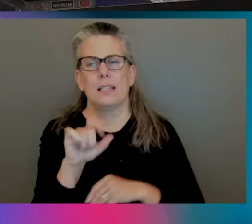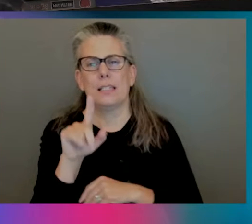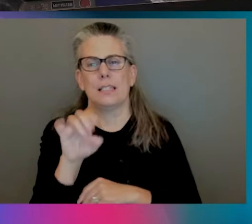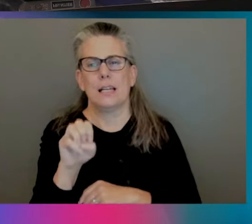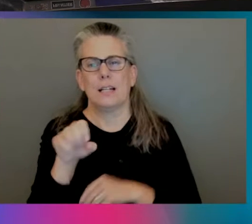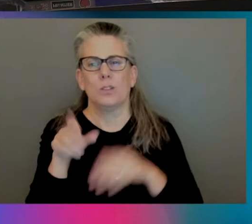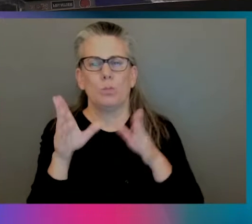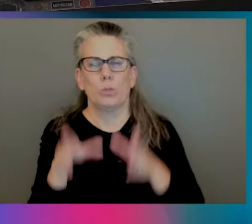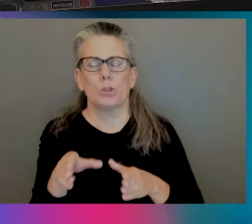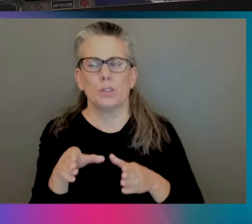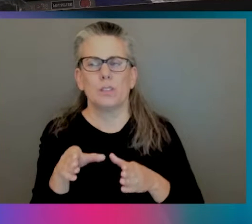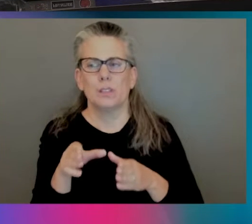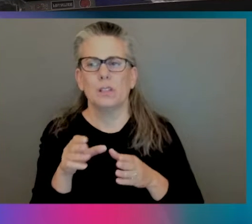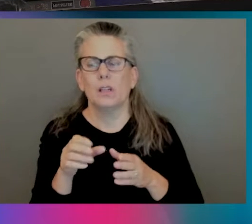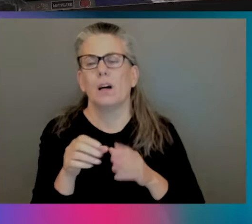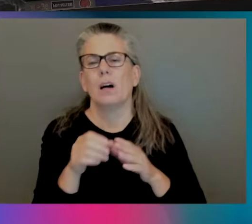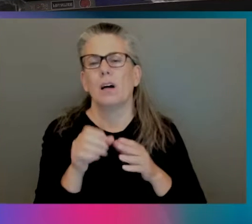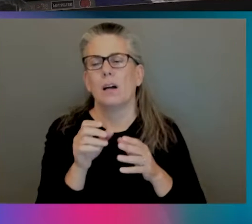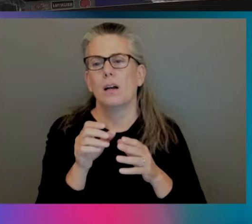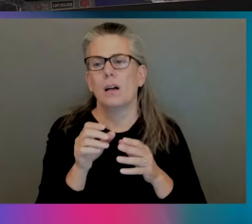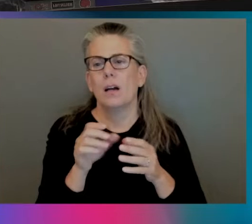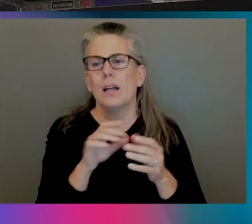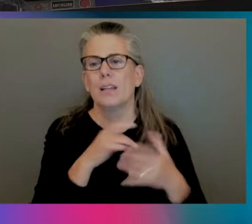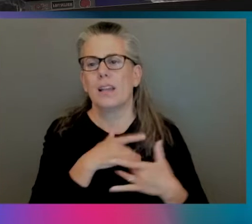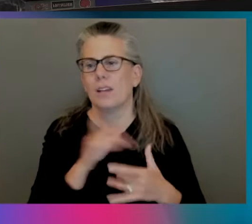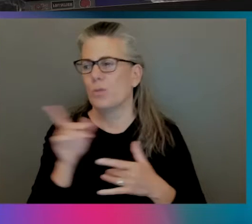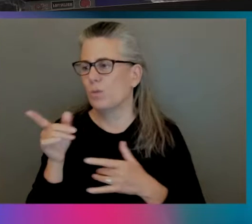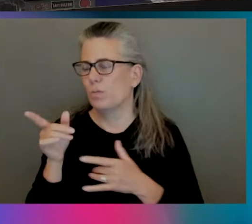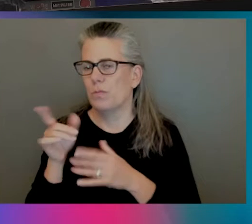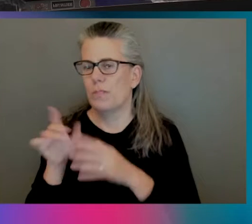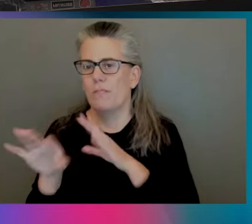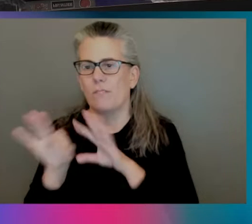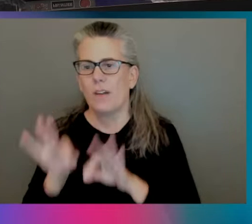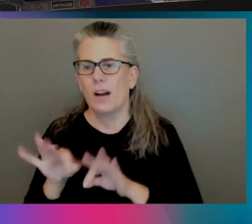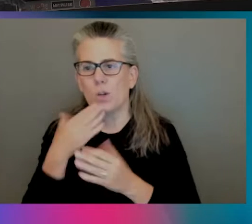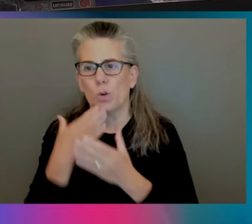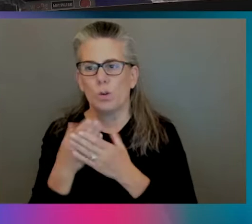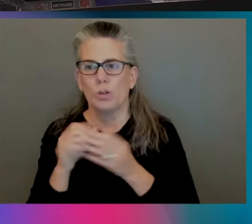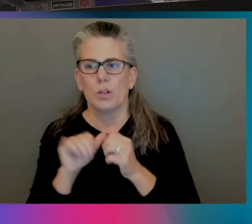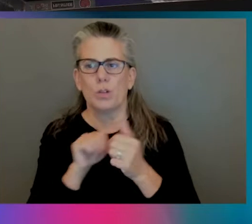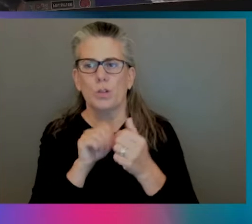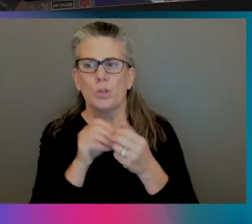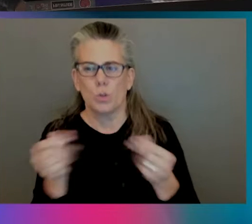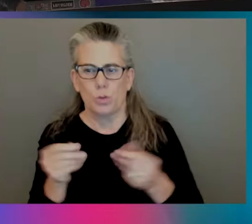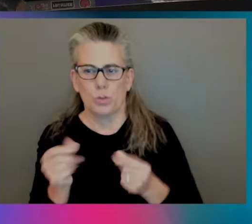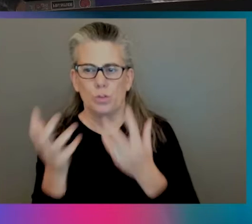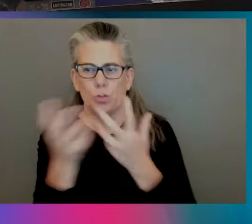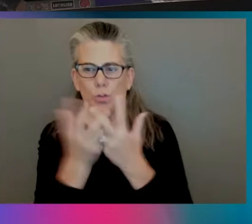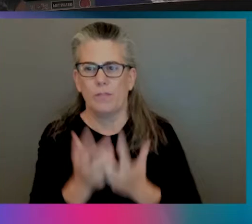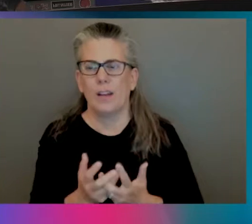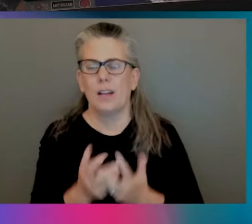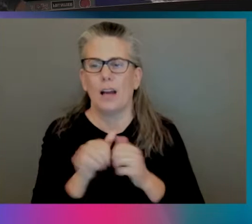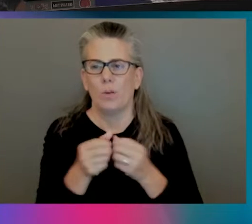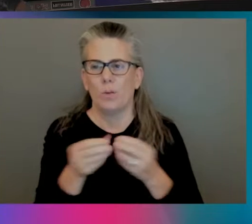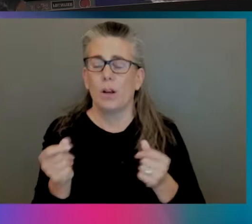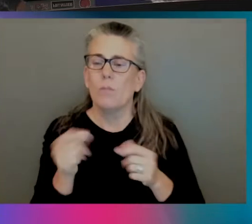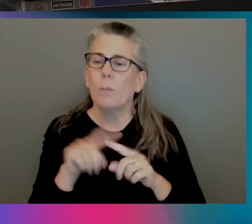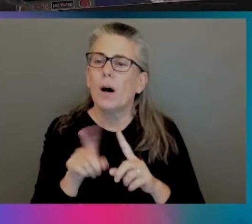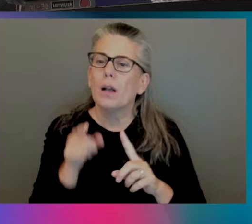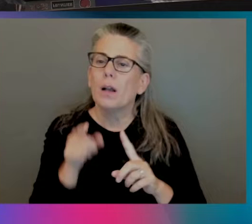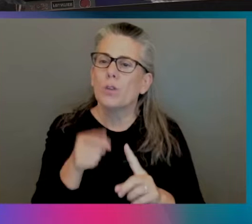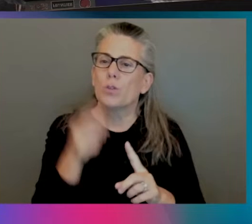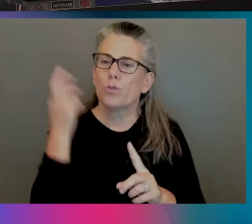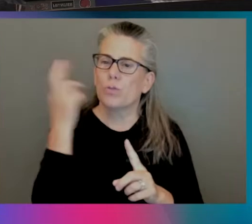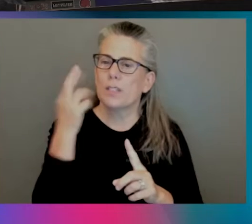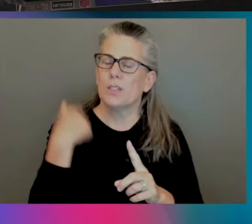solvers. Thanks to Shreyas, we were able to find some good ones to use. But really what inspired us to build this solution out